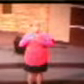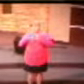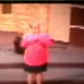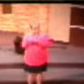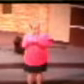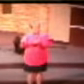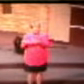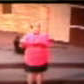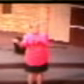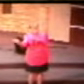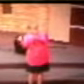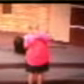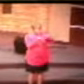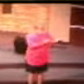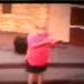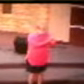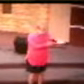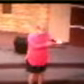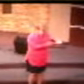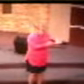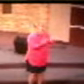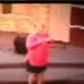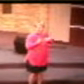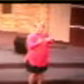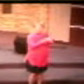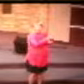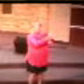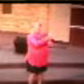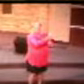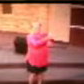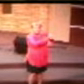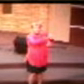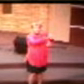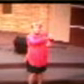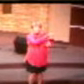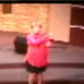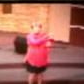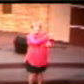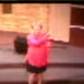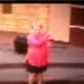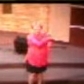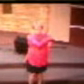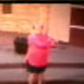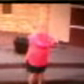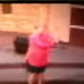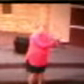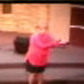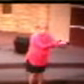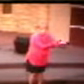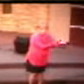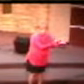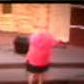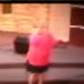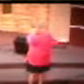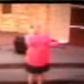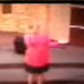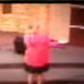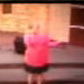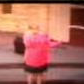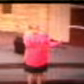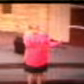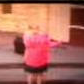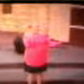comes to reside here among you and again, participate in what God's doing. The idea is that we